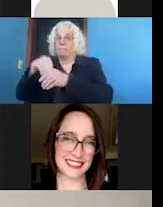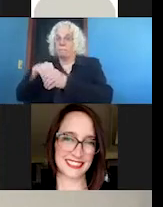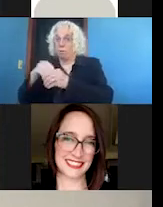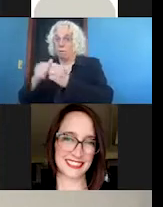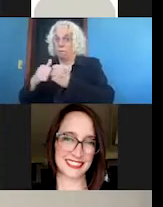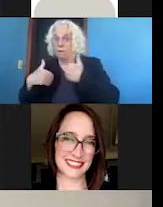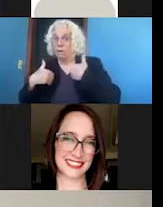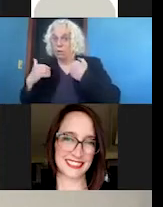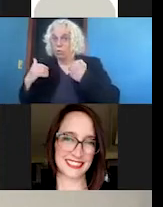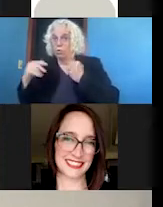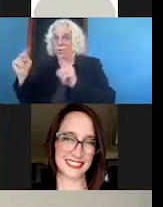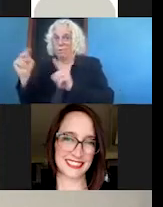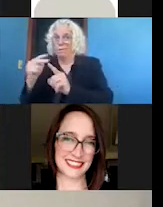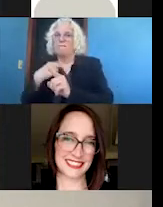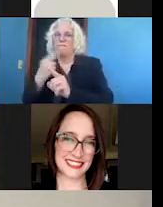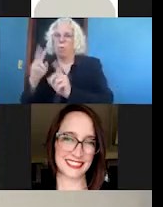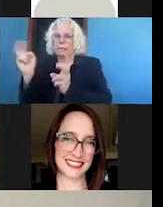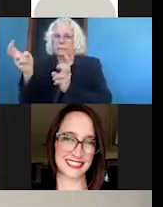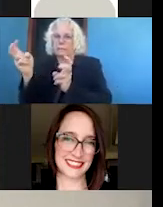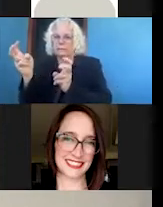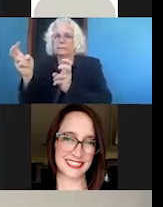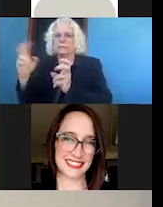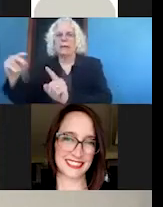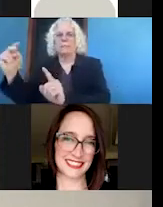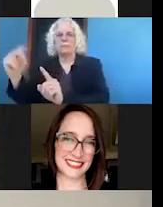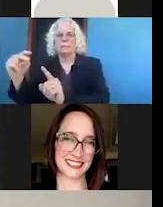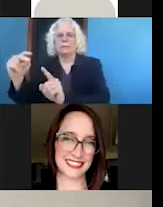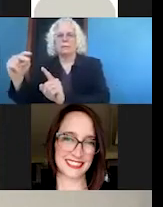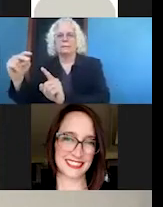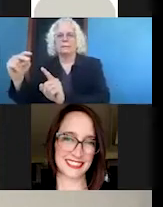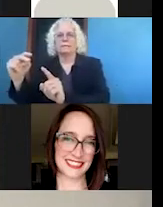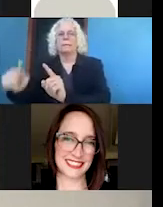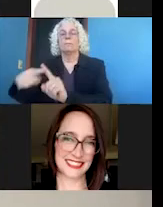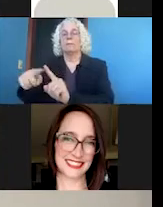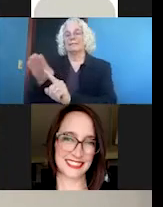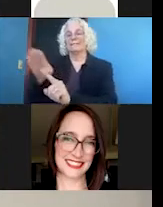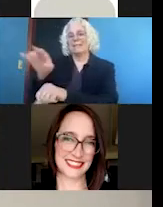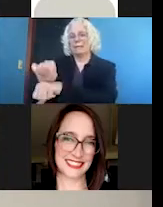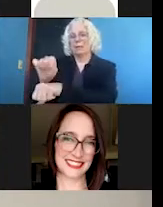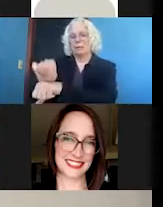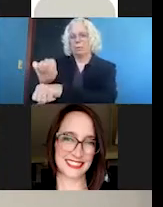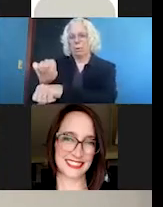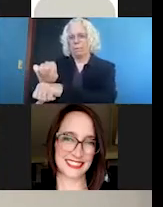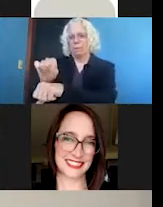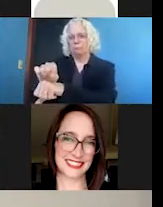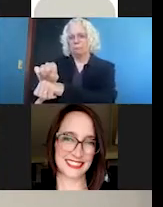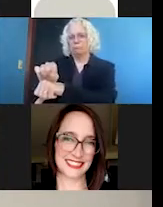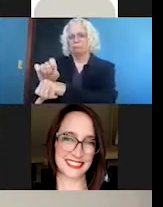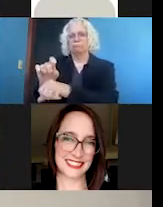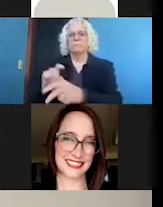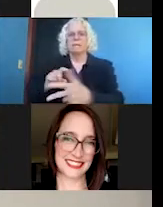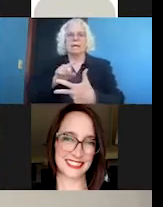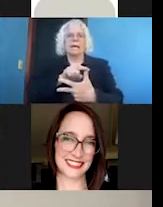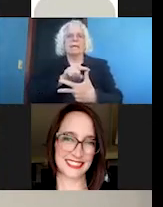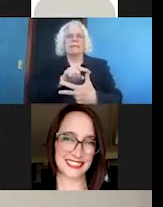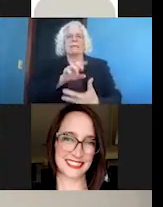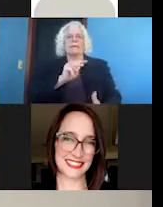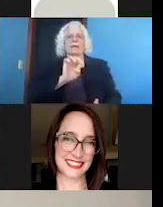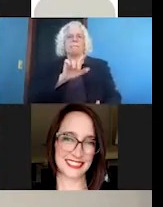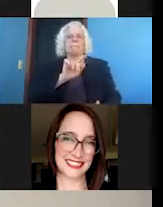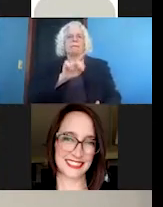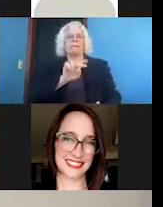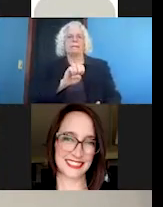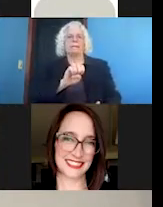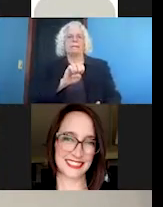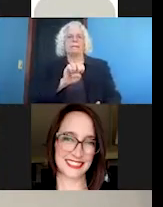voice work, but also youth employment on a variety of levels. And then Melanie Benjamin, who we heard from just a few minutes